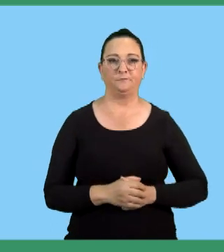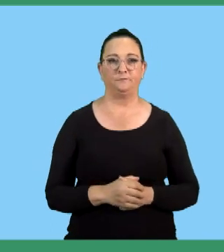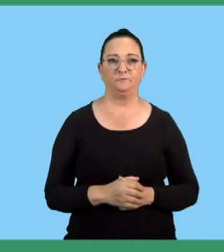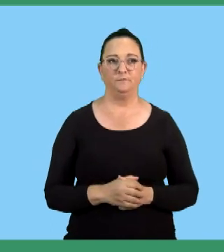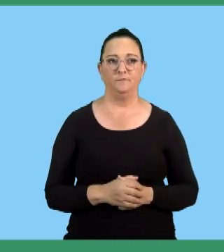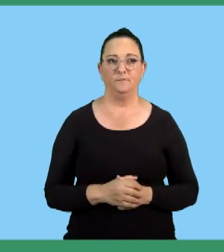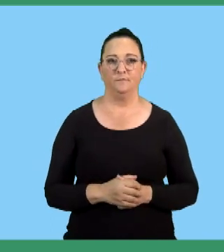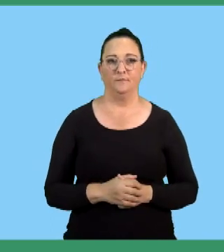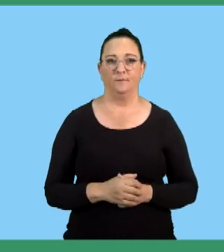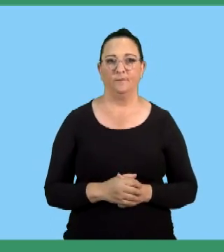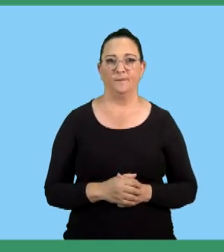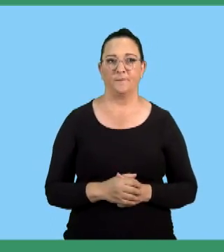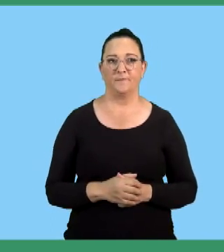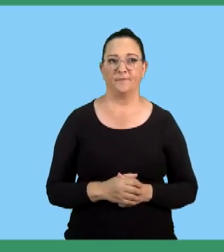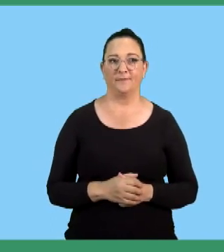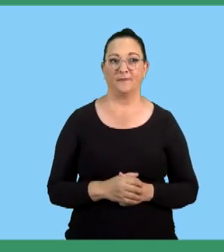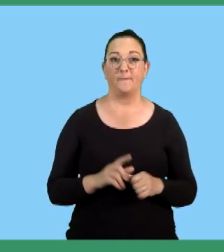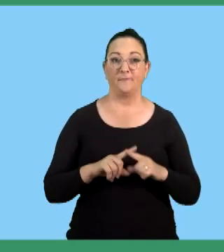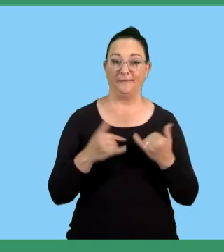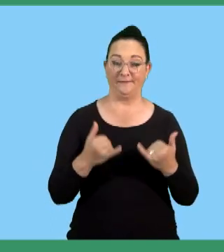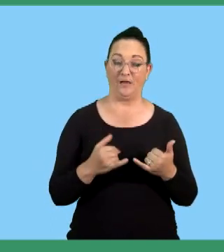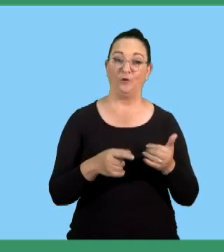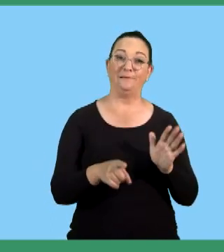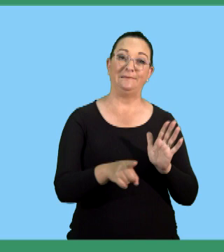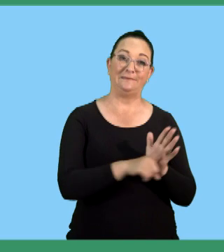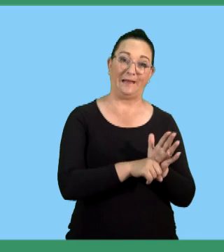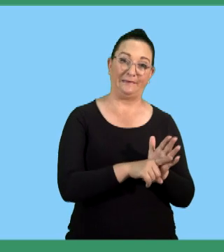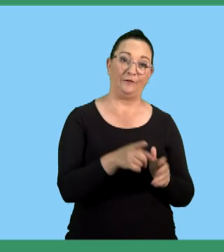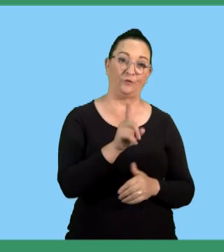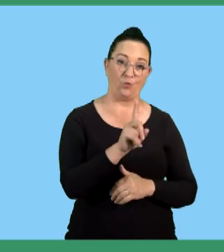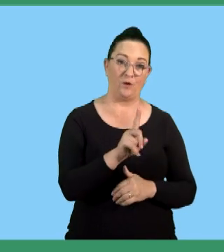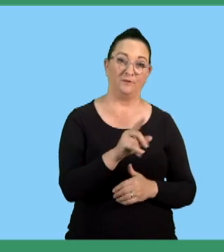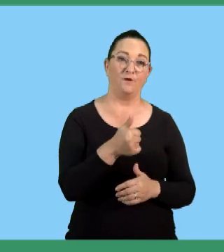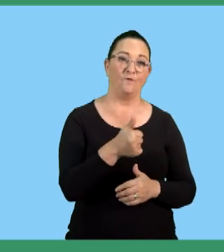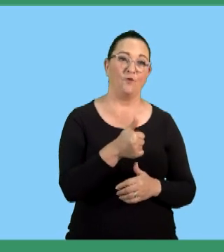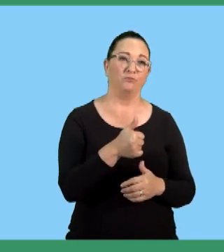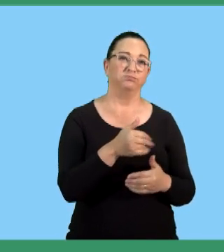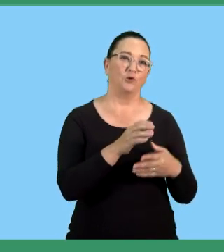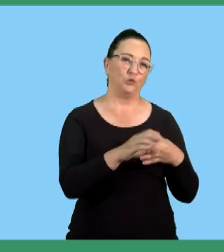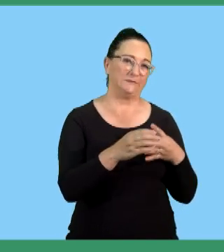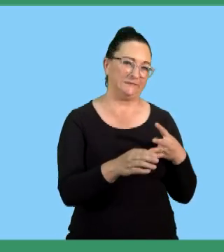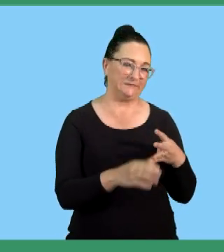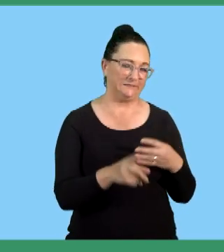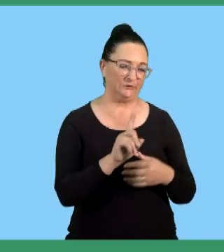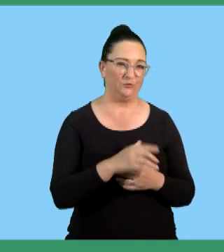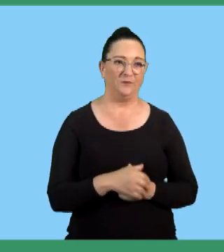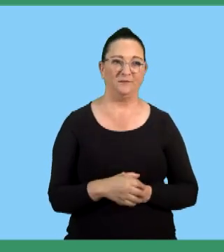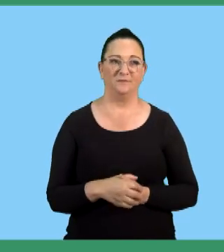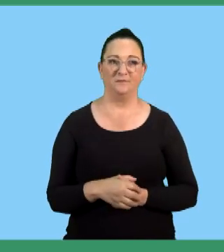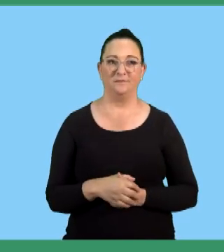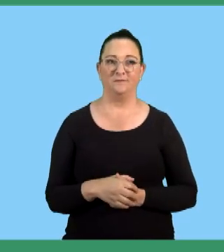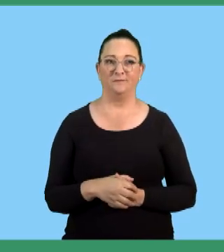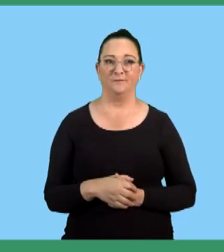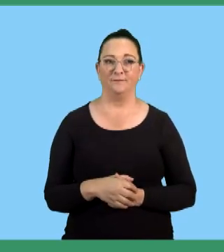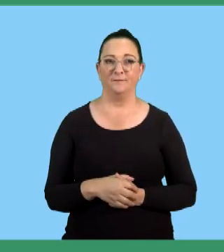right, so now let's go to the negatives of the Basic Conditions of Employment Act. It says here,